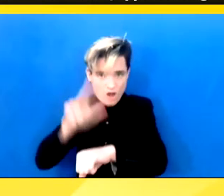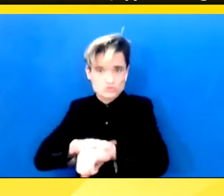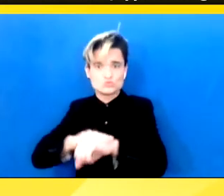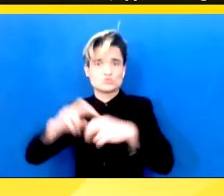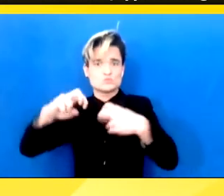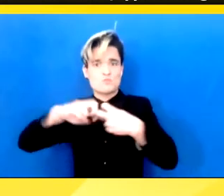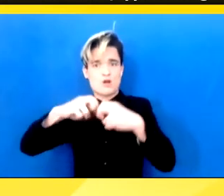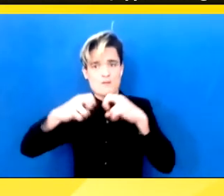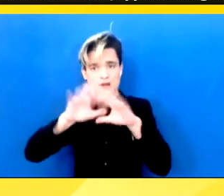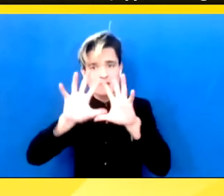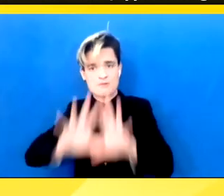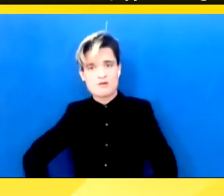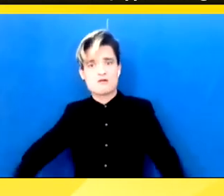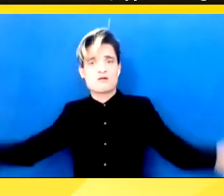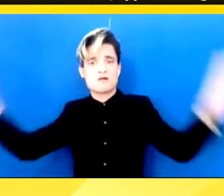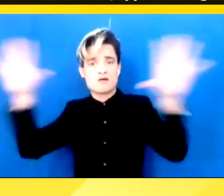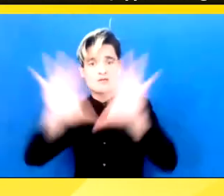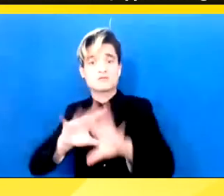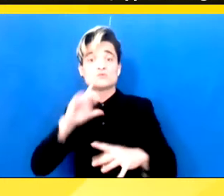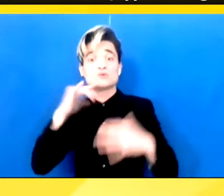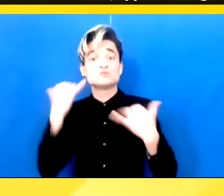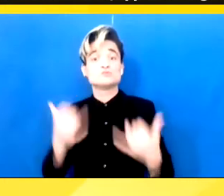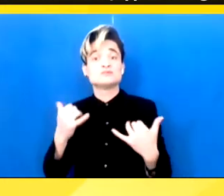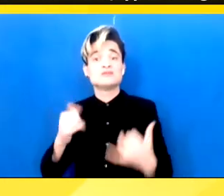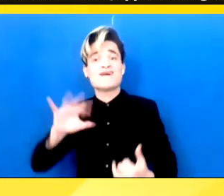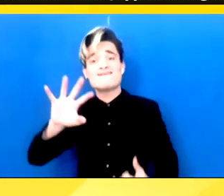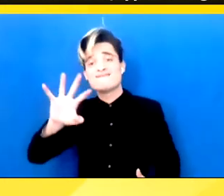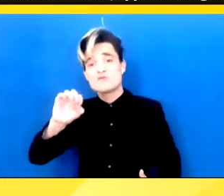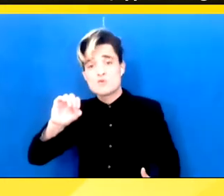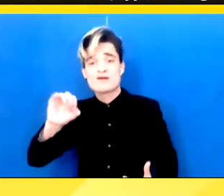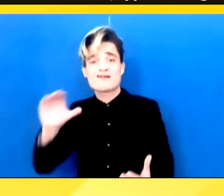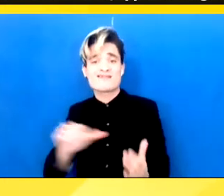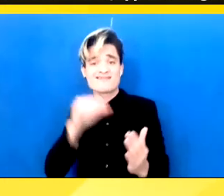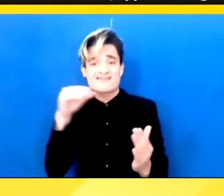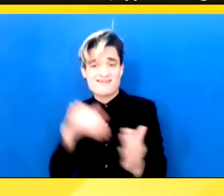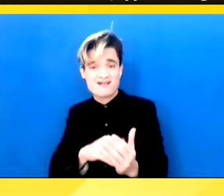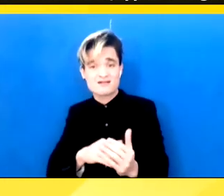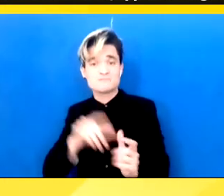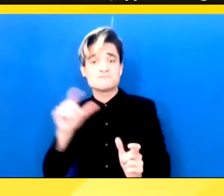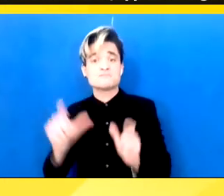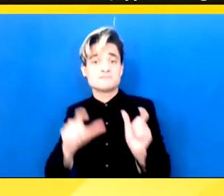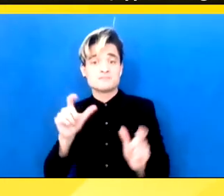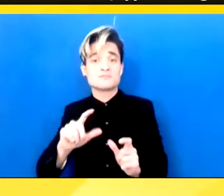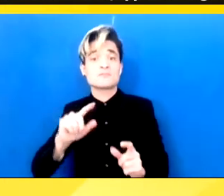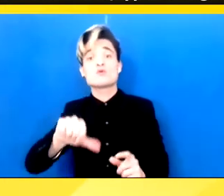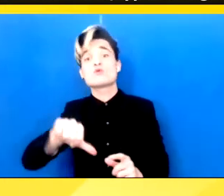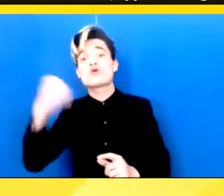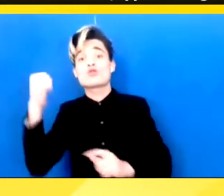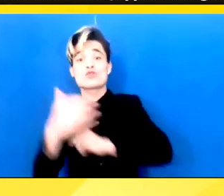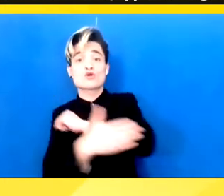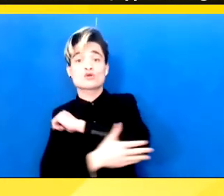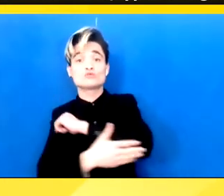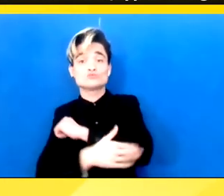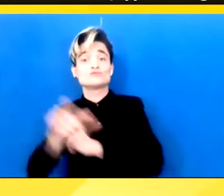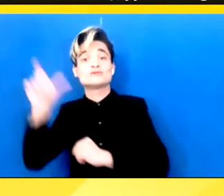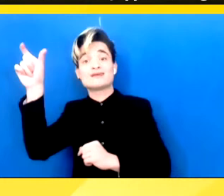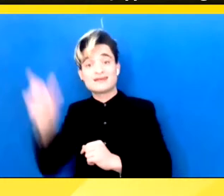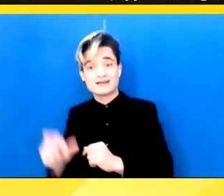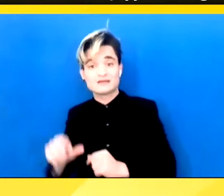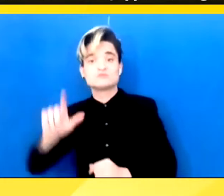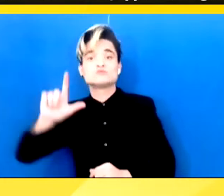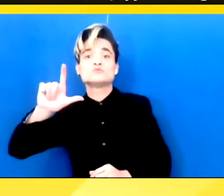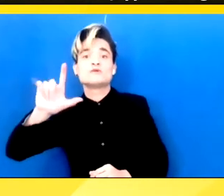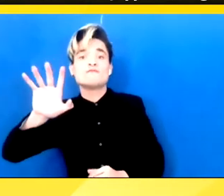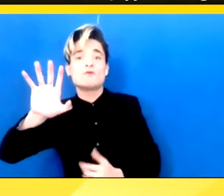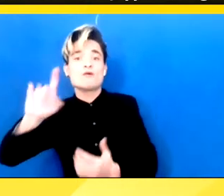Italian workers walked off the job in a 24-hour strike against Amazon warehouses in